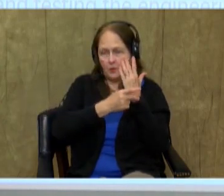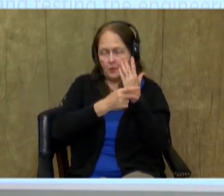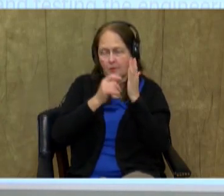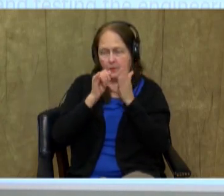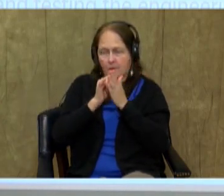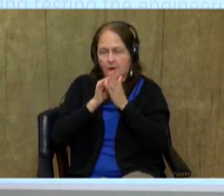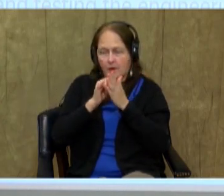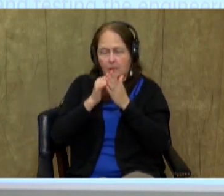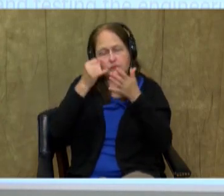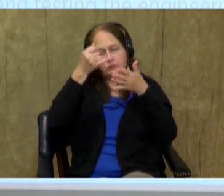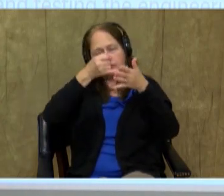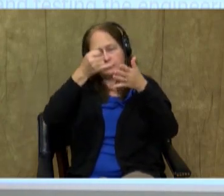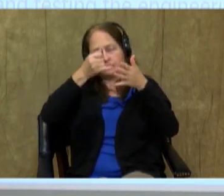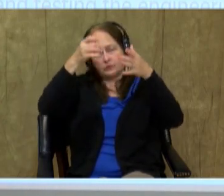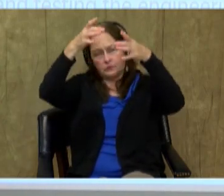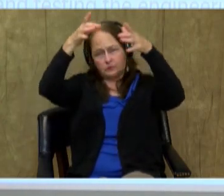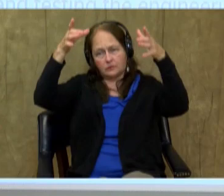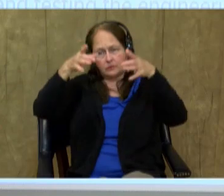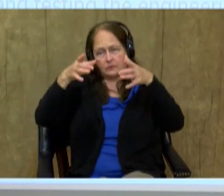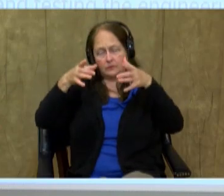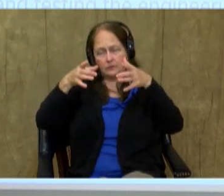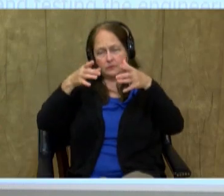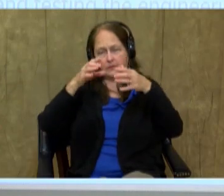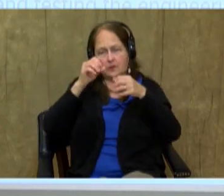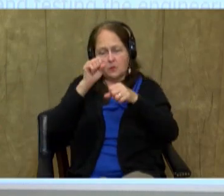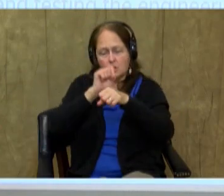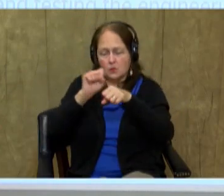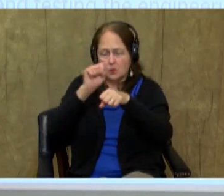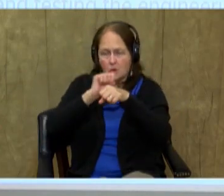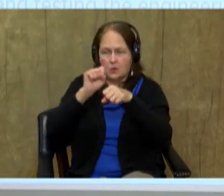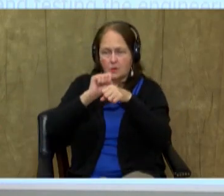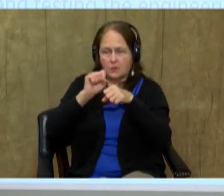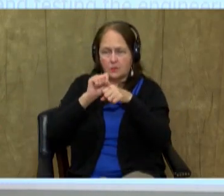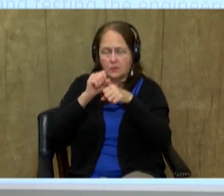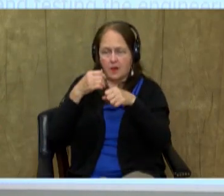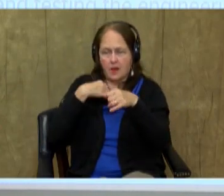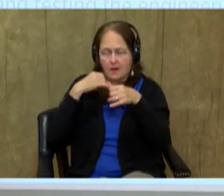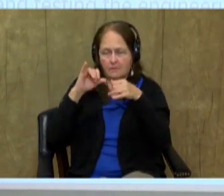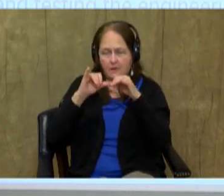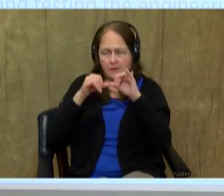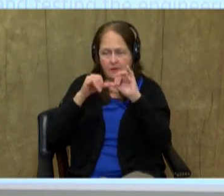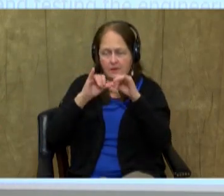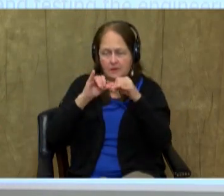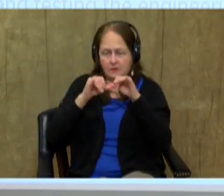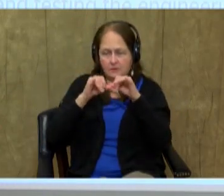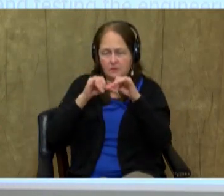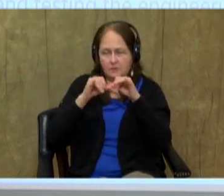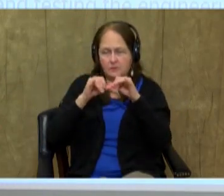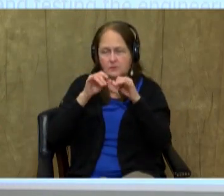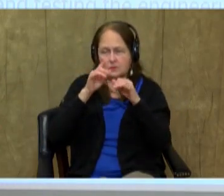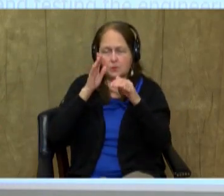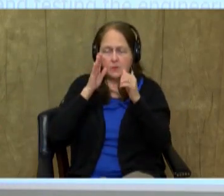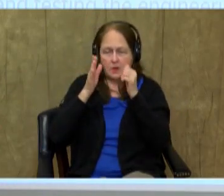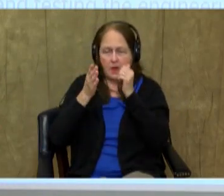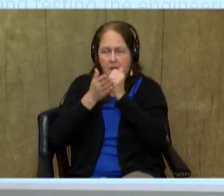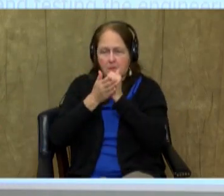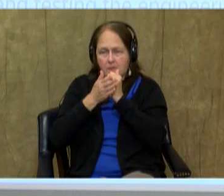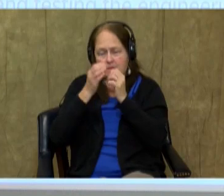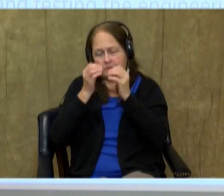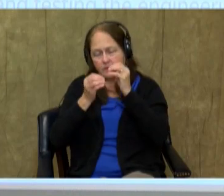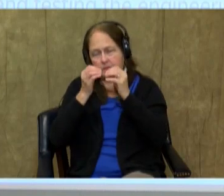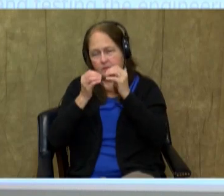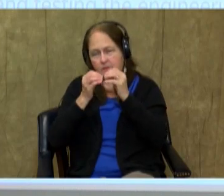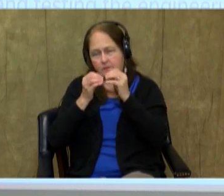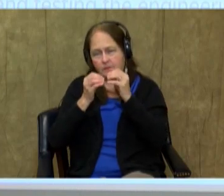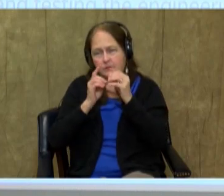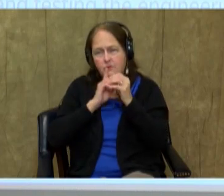the capsules. They were helping design the flight mechanisms. A lot of them had engineering backgrounds. So the 9-hour flights, they were going